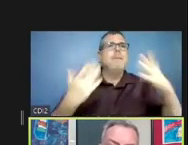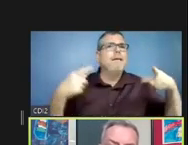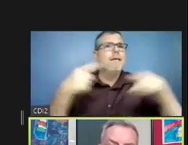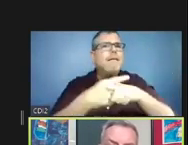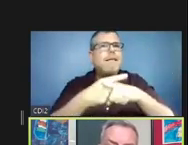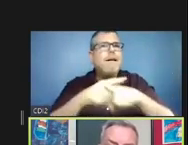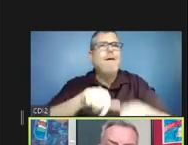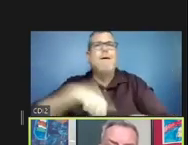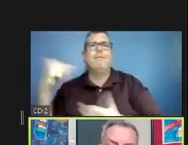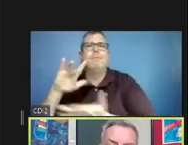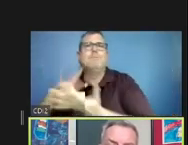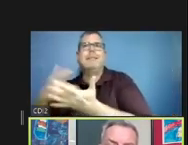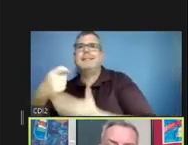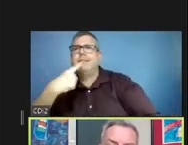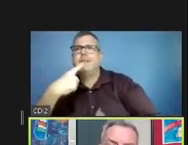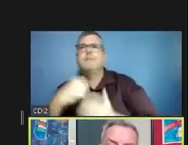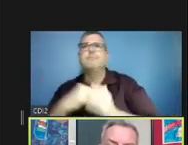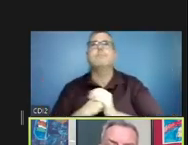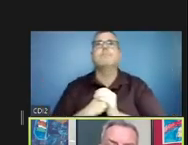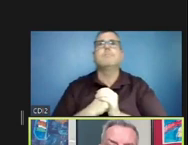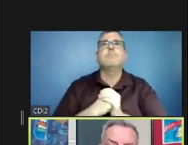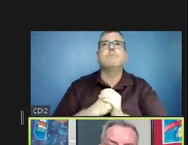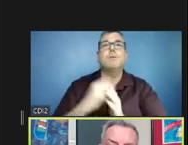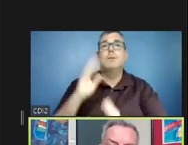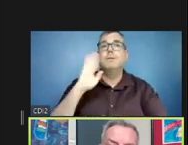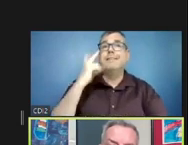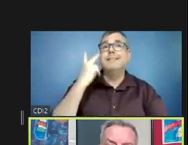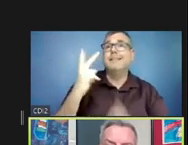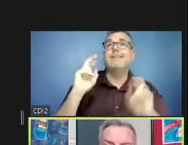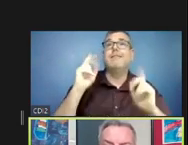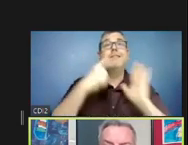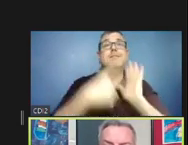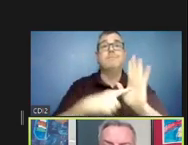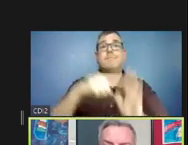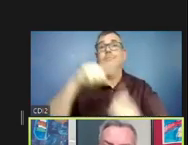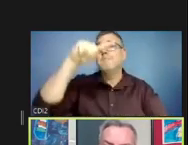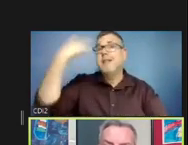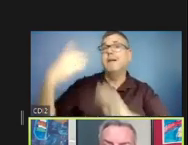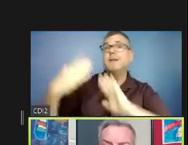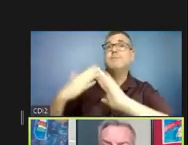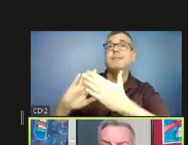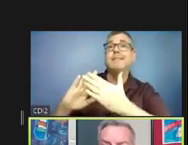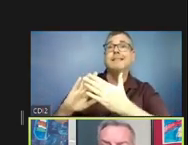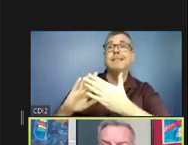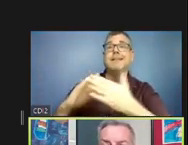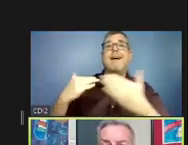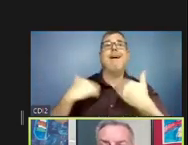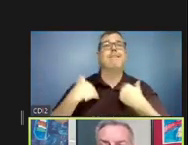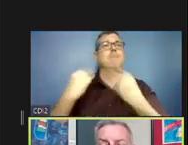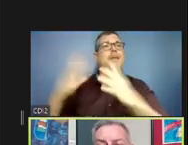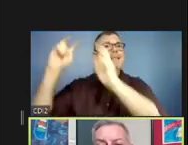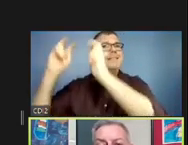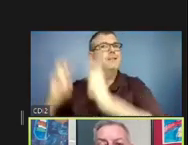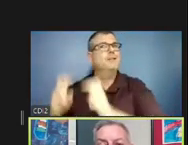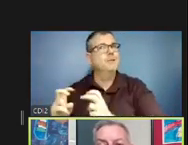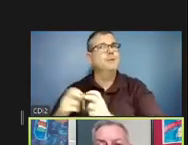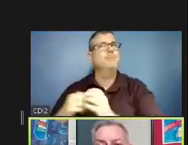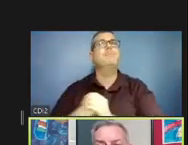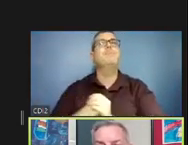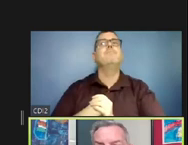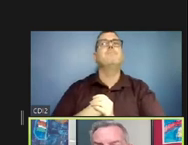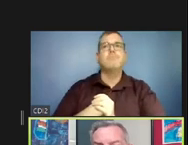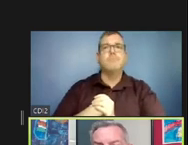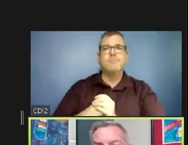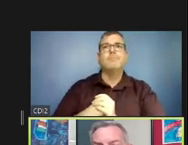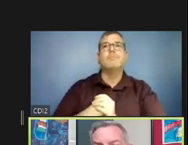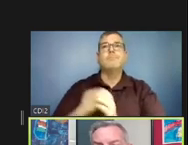African-American community in particular. And the state and our roles have a lot of work to do to just get people information